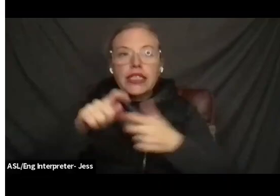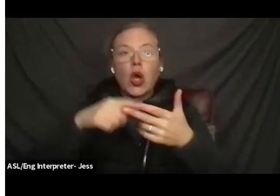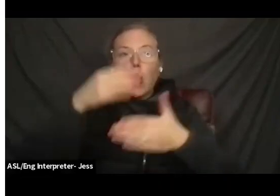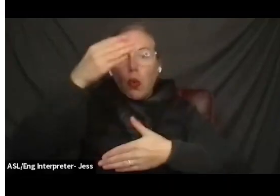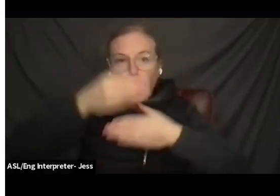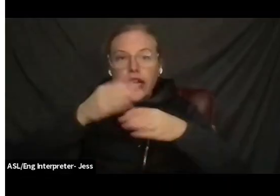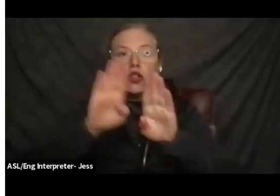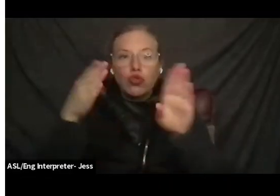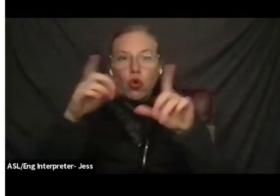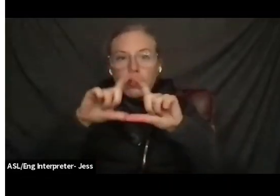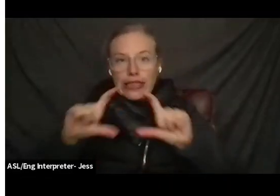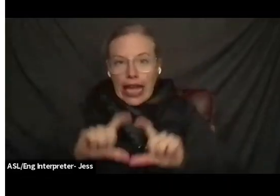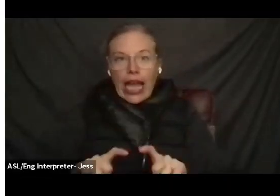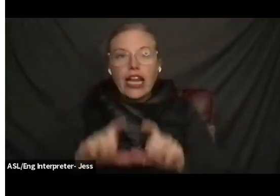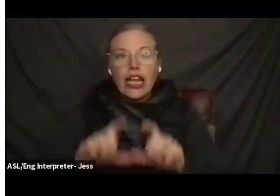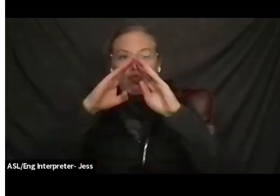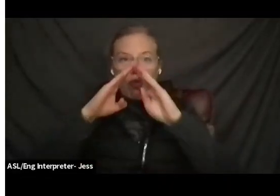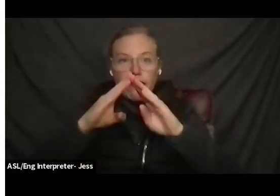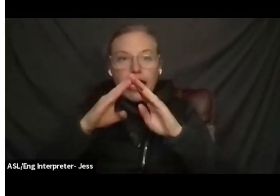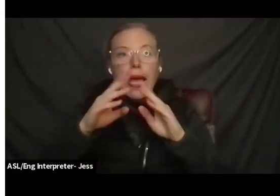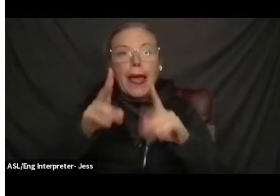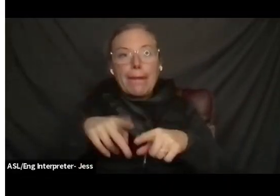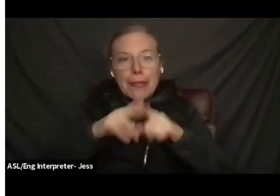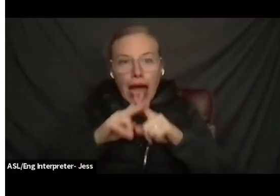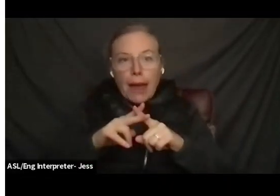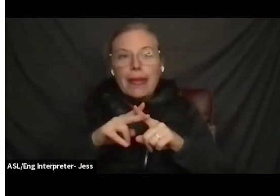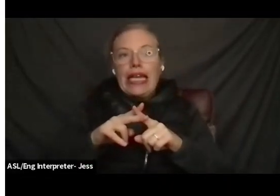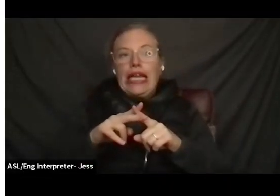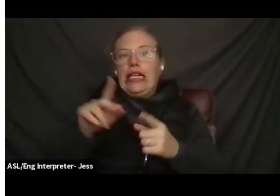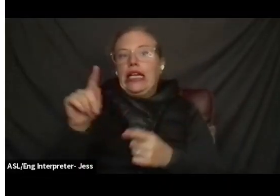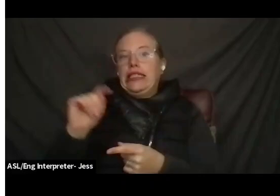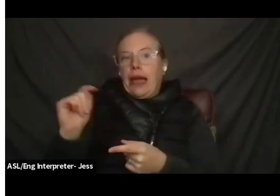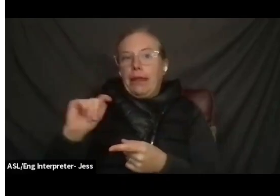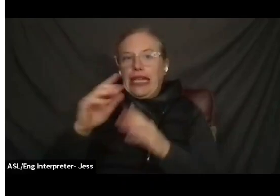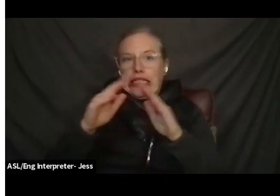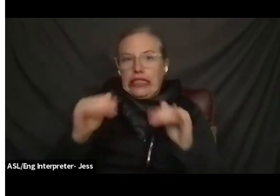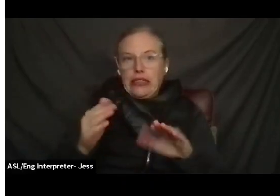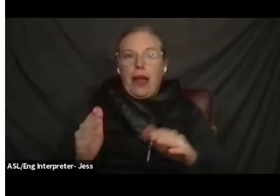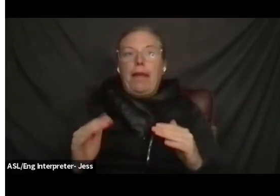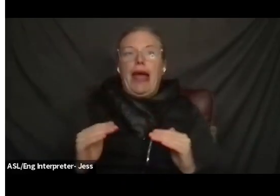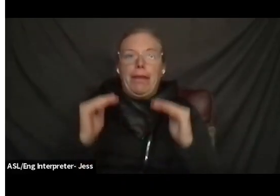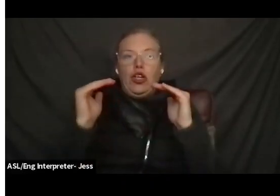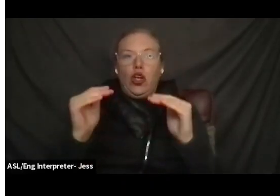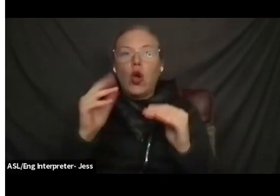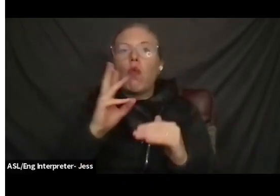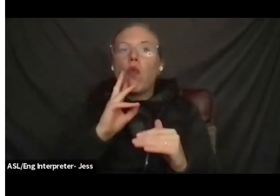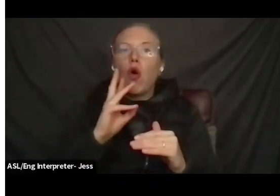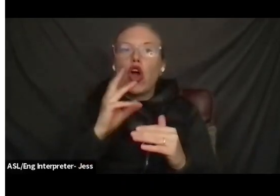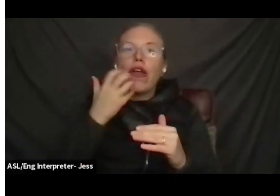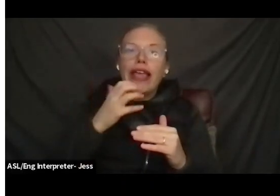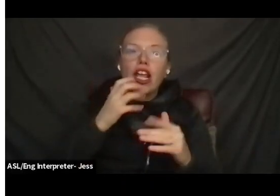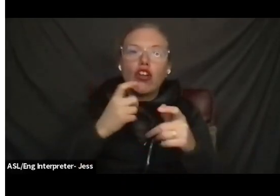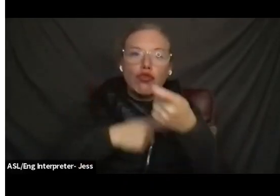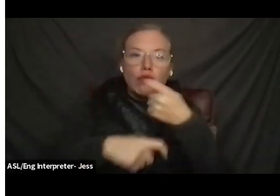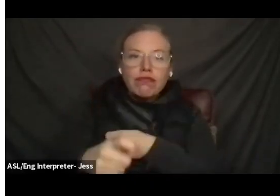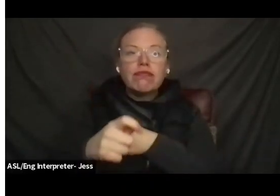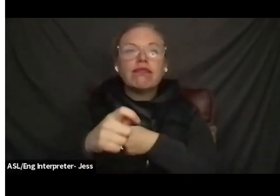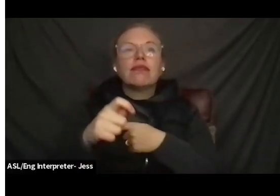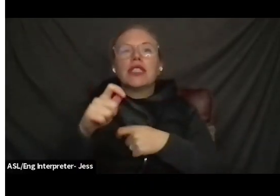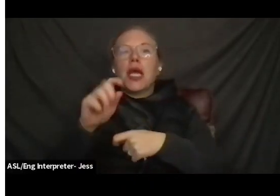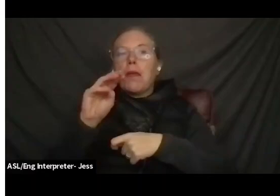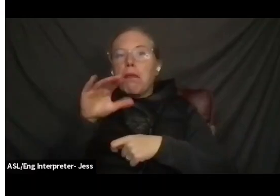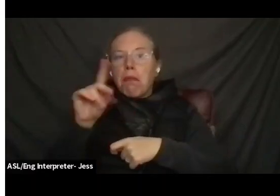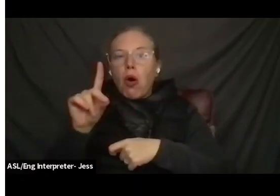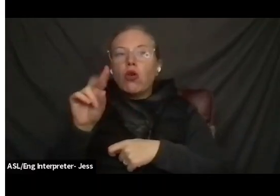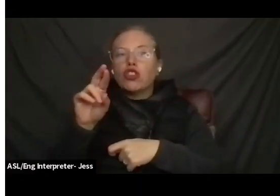doors, siding, roofing, plumbing, septic system upgrades, water heater repair and replacement, mold and radon